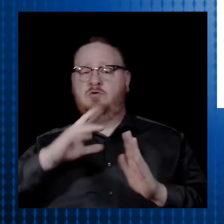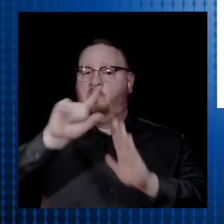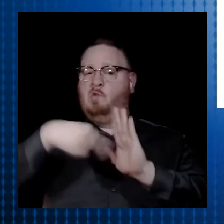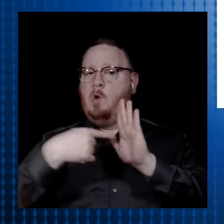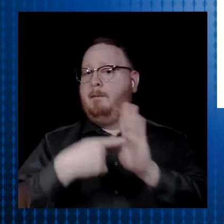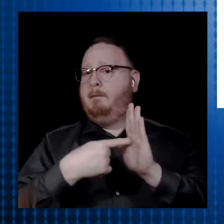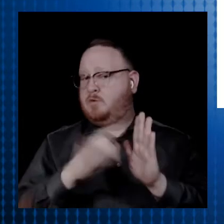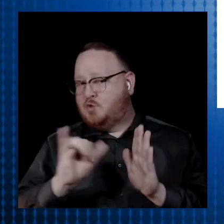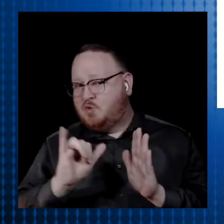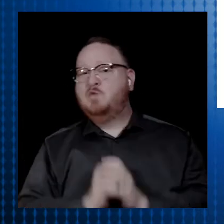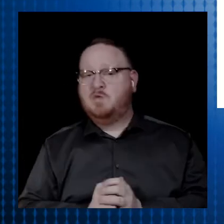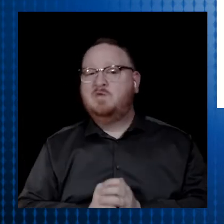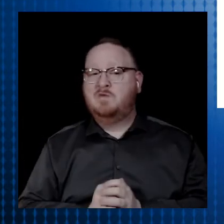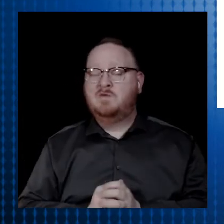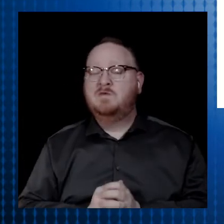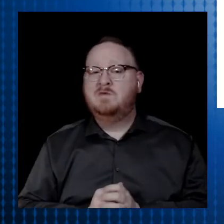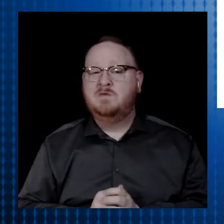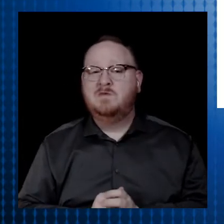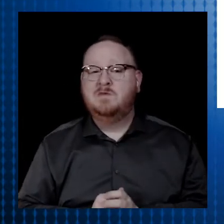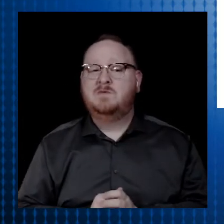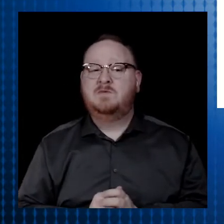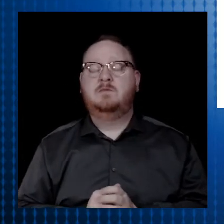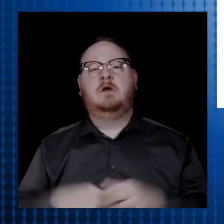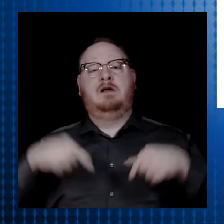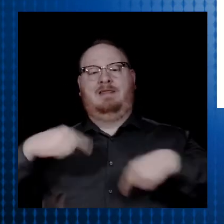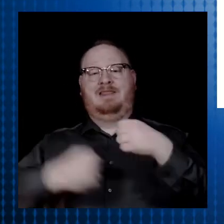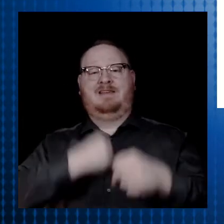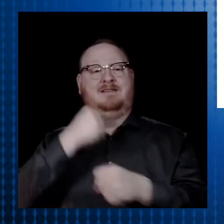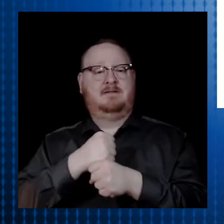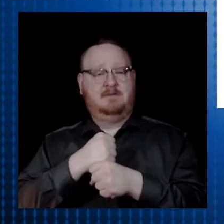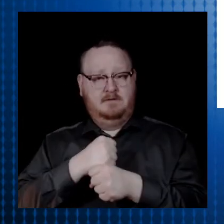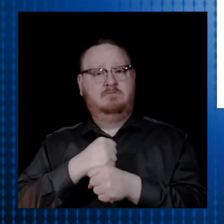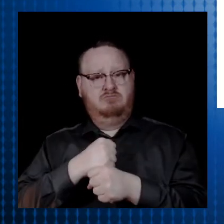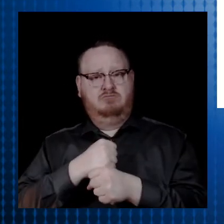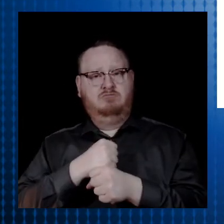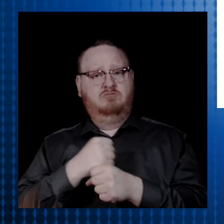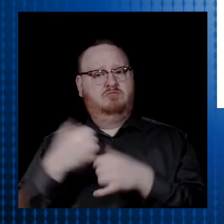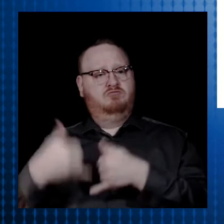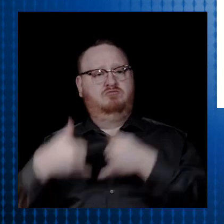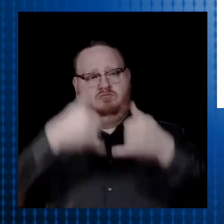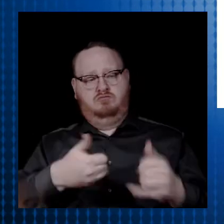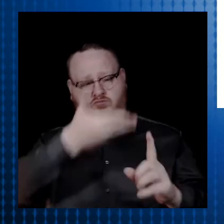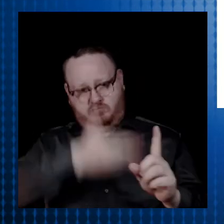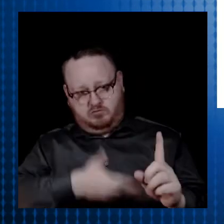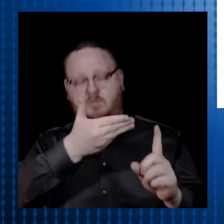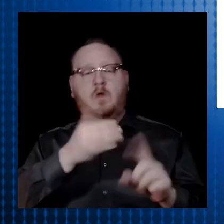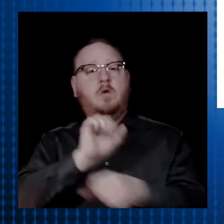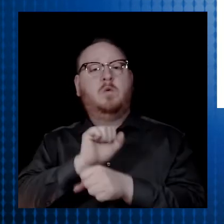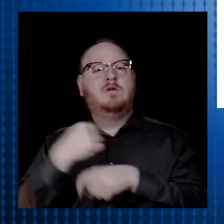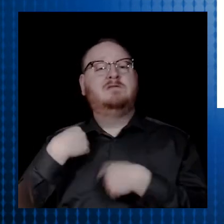for all educators. This year's award recipient has been in the district for 27 years,